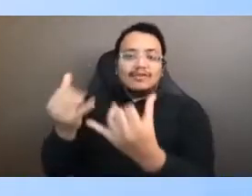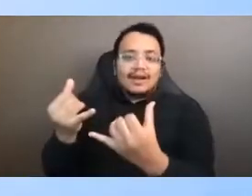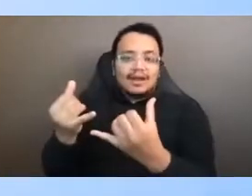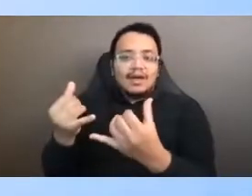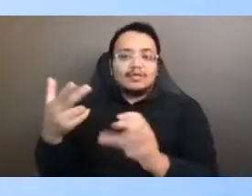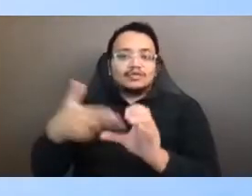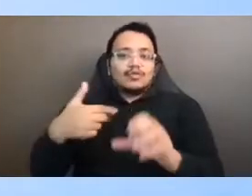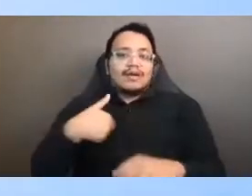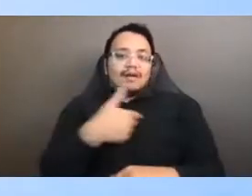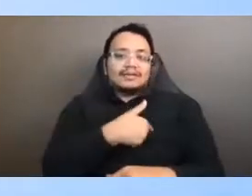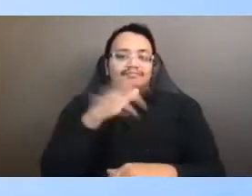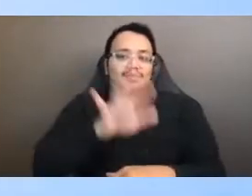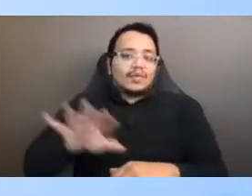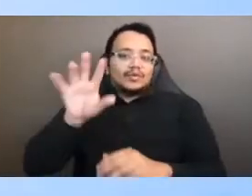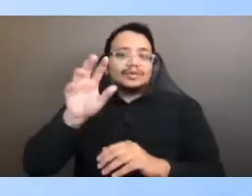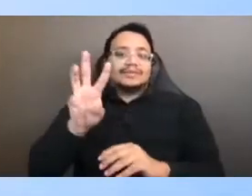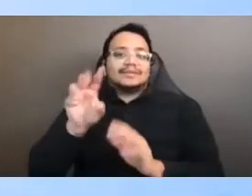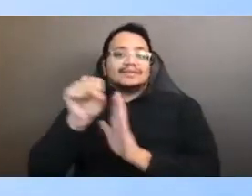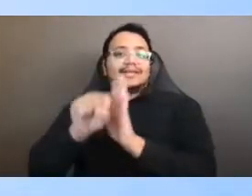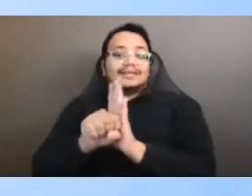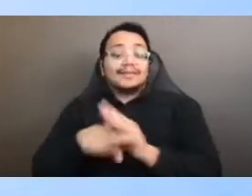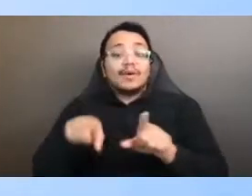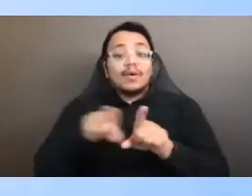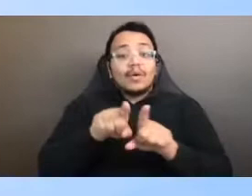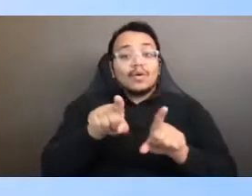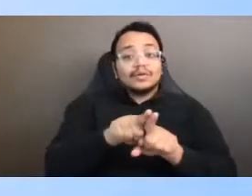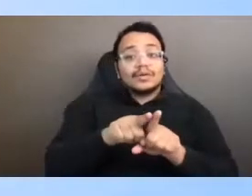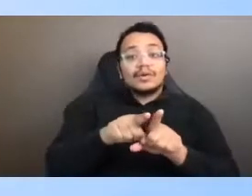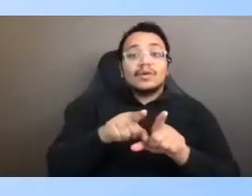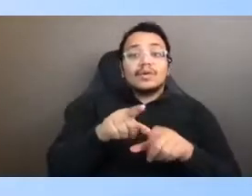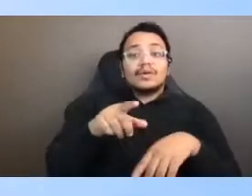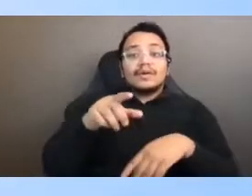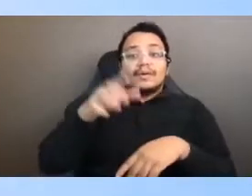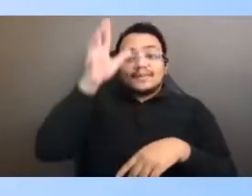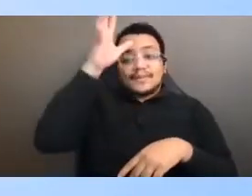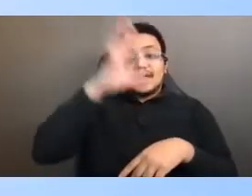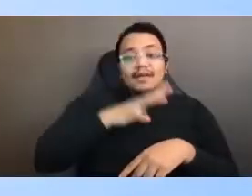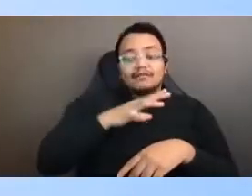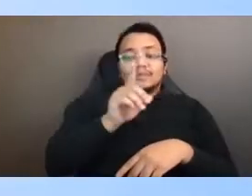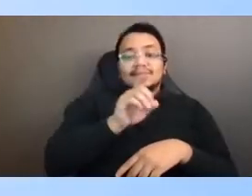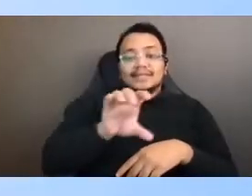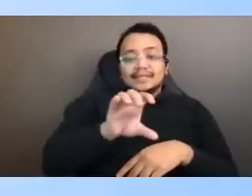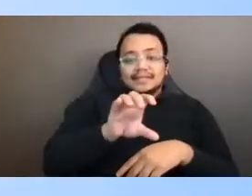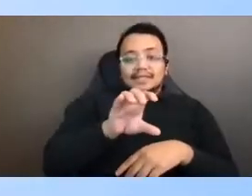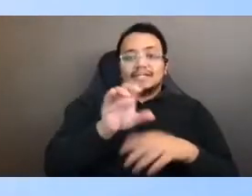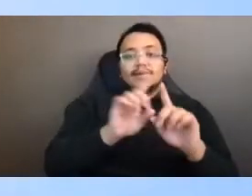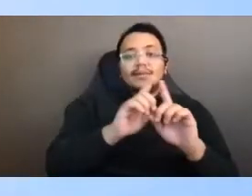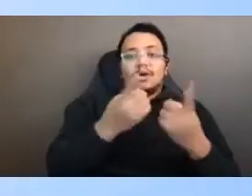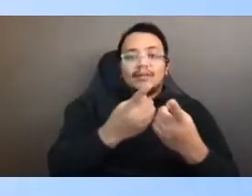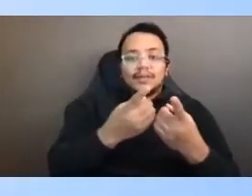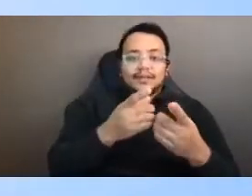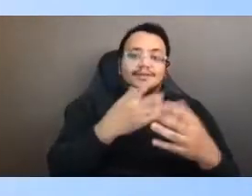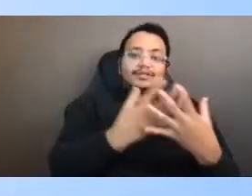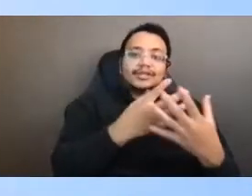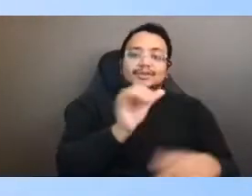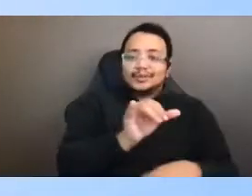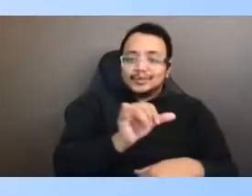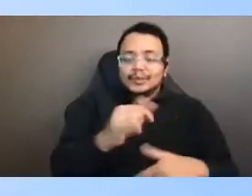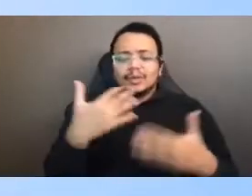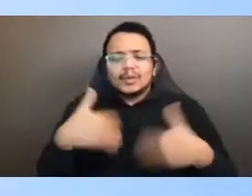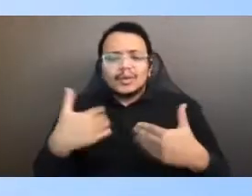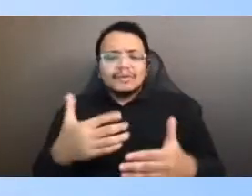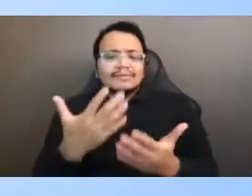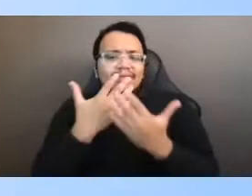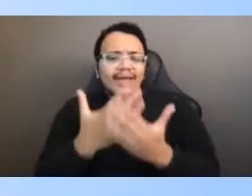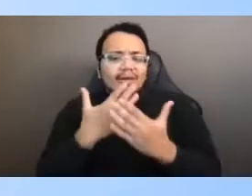sites. And we are also joined by men from the DC Department of Corrections as well. We are grateful that you all are here with us.